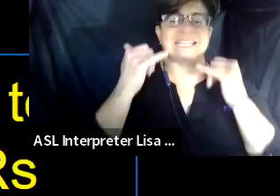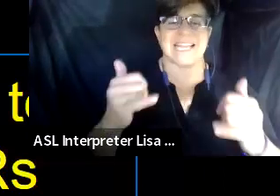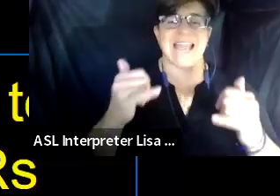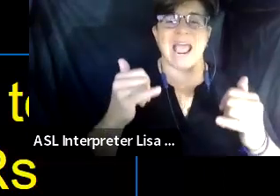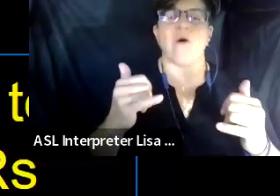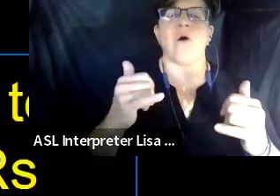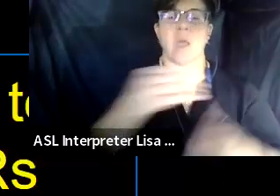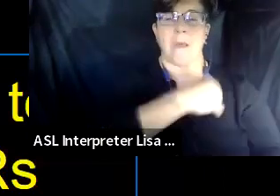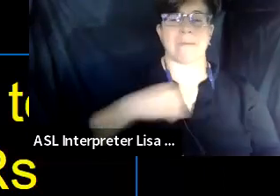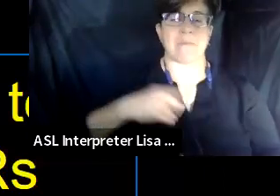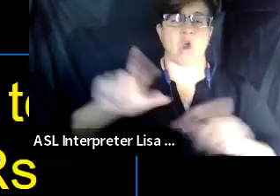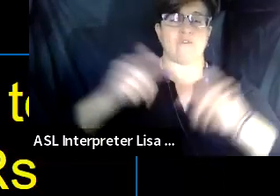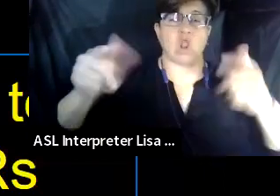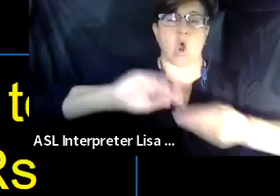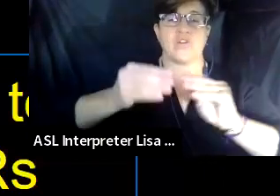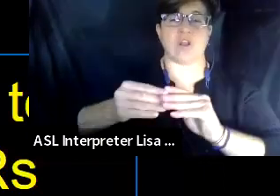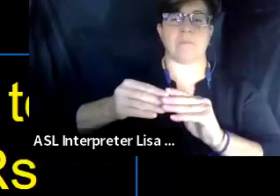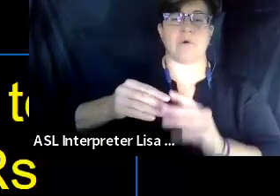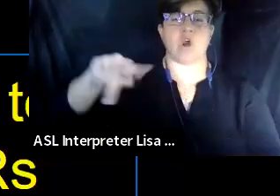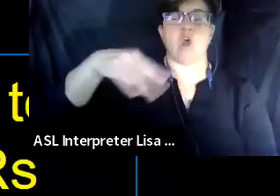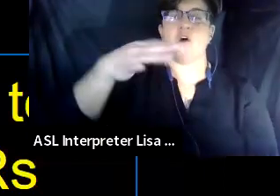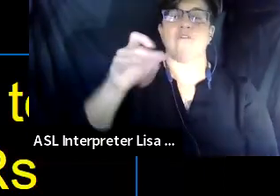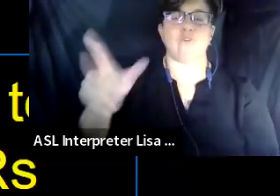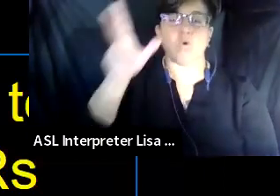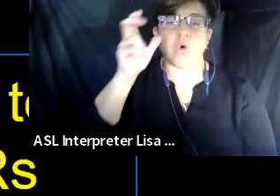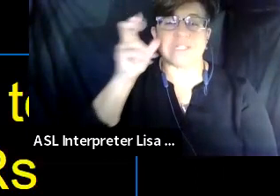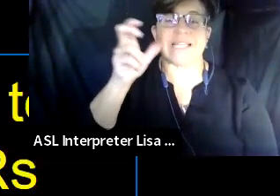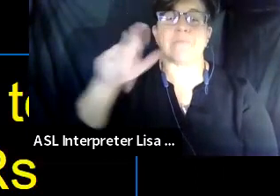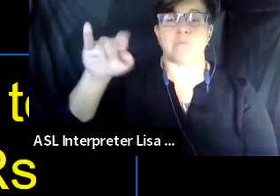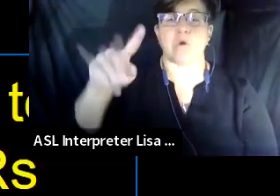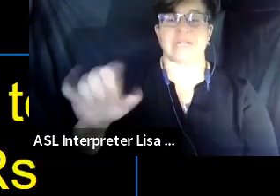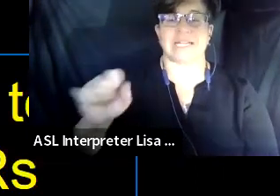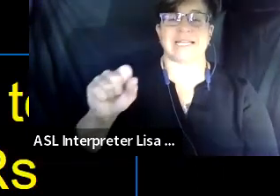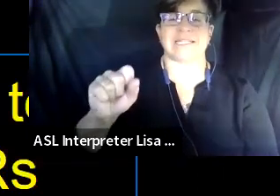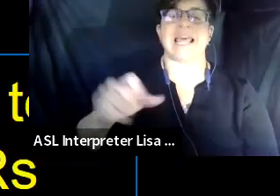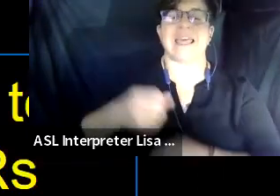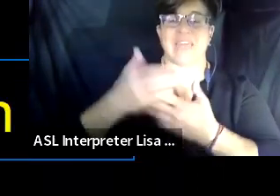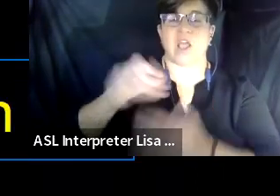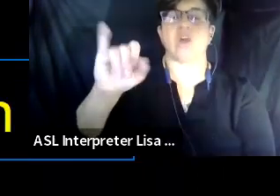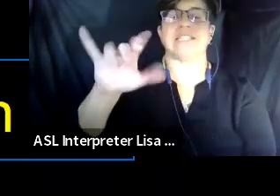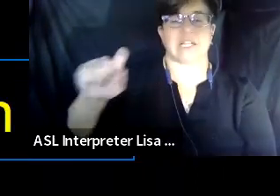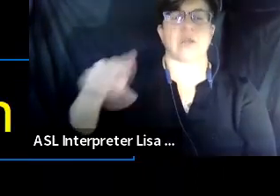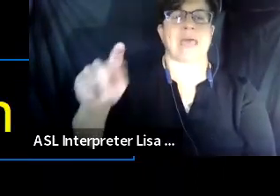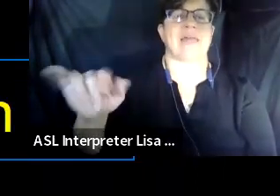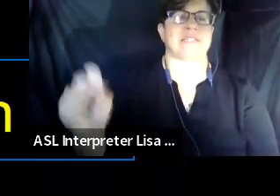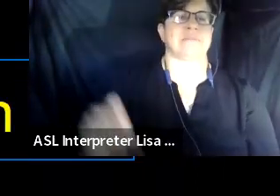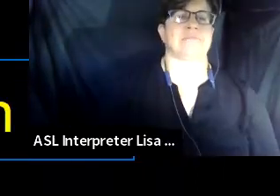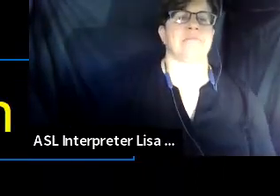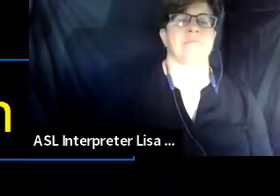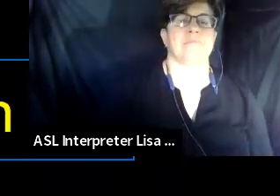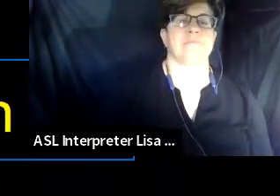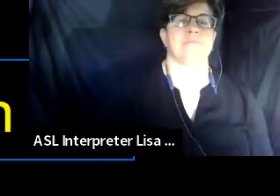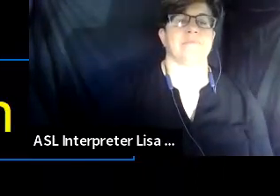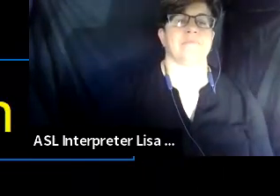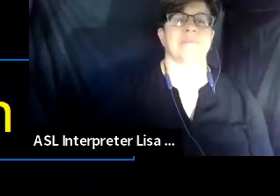ciliopathies. So retinitis pigmentosa due to FAM161A is one of the ciliopathies. As